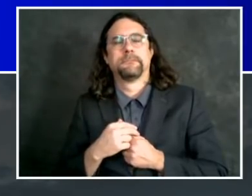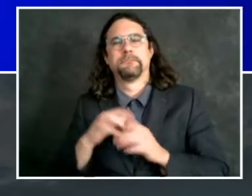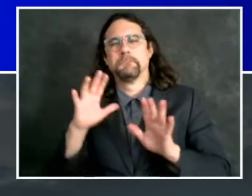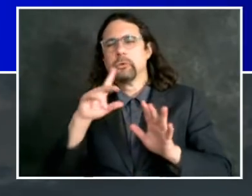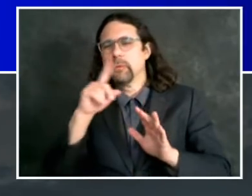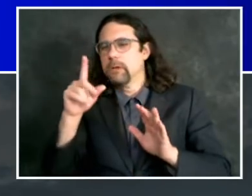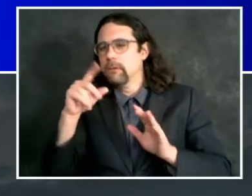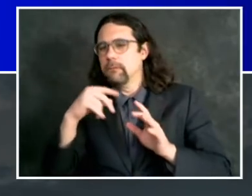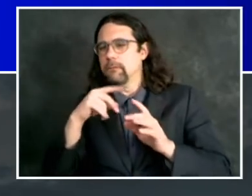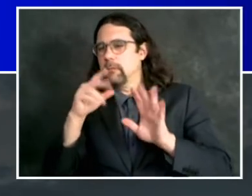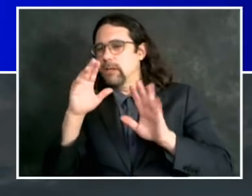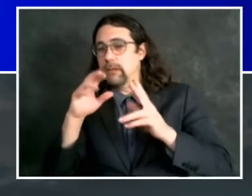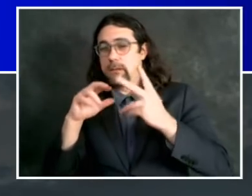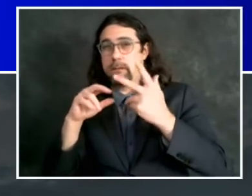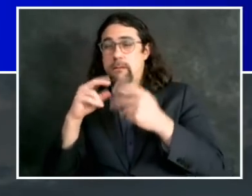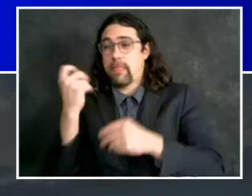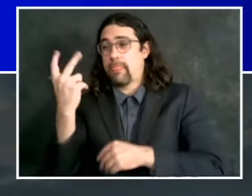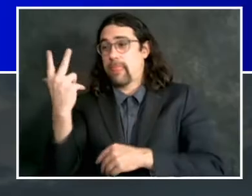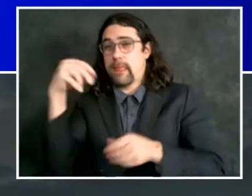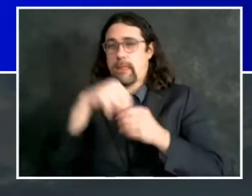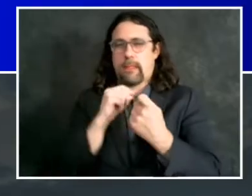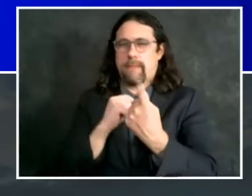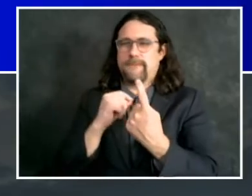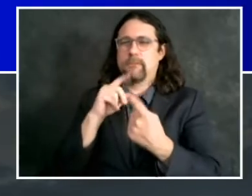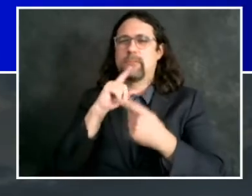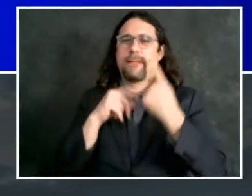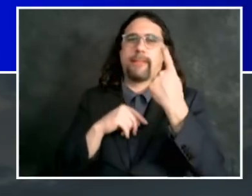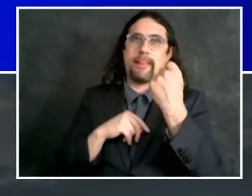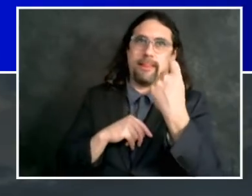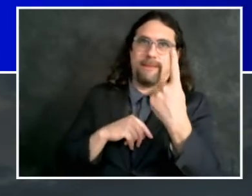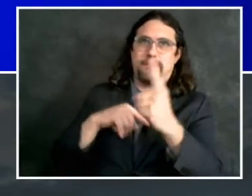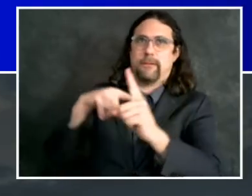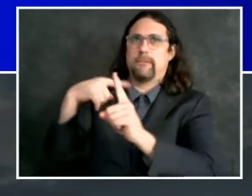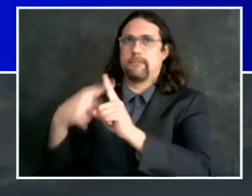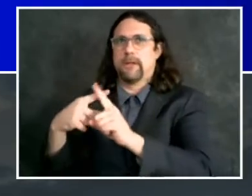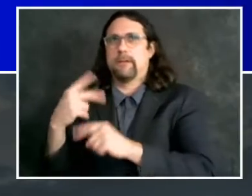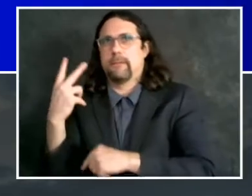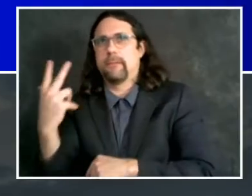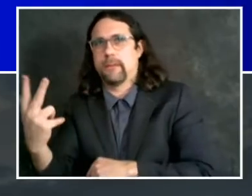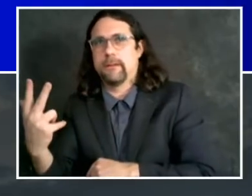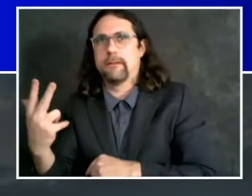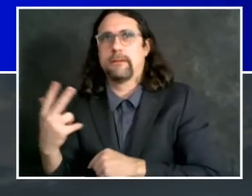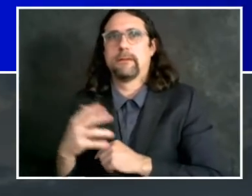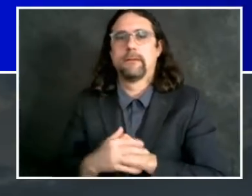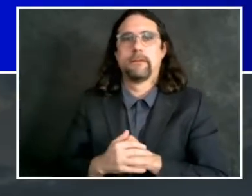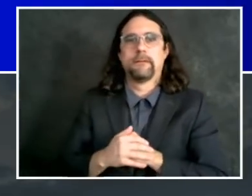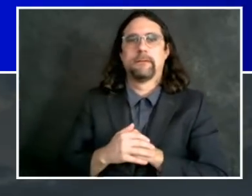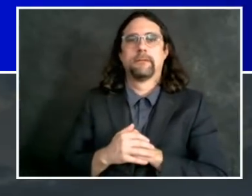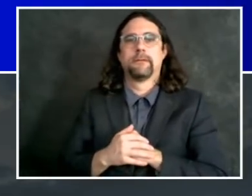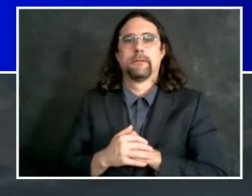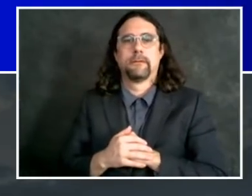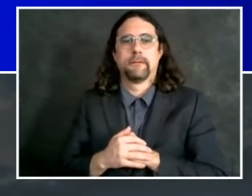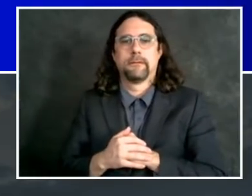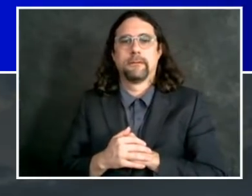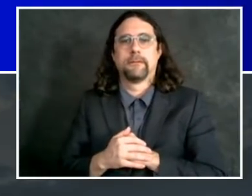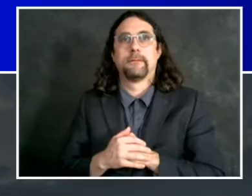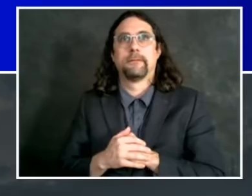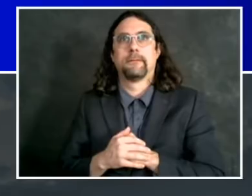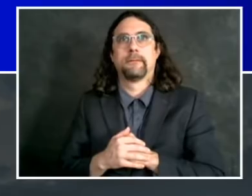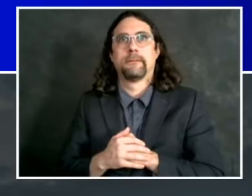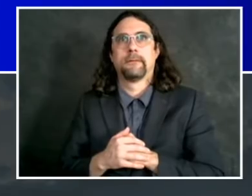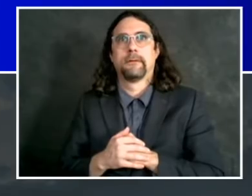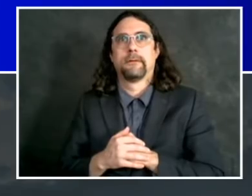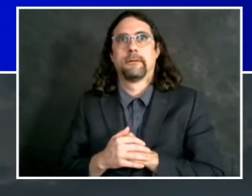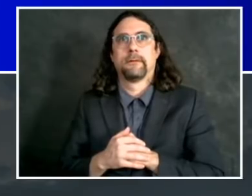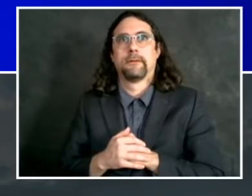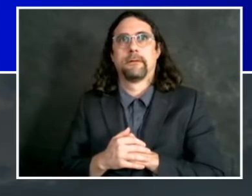I'm also pleased to announce there will be new sites opening as part of this community testing initiative. 2 more health and hospital sites